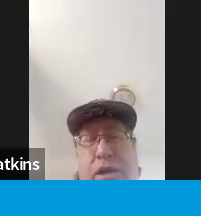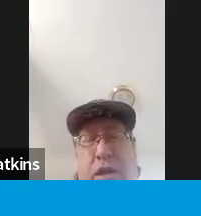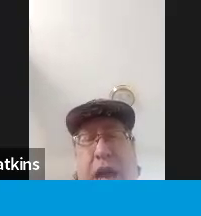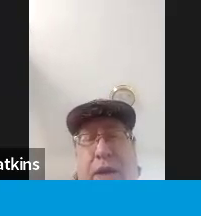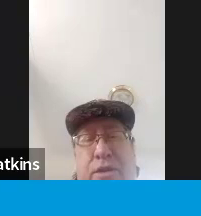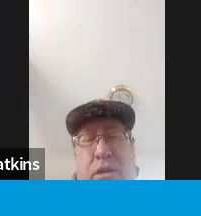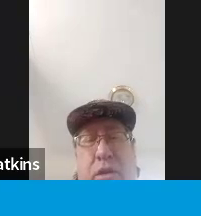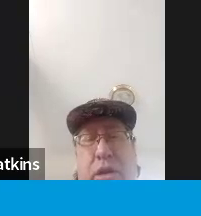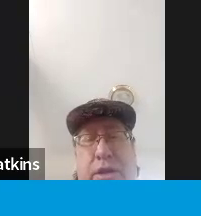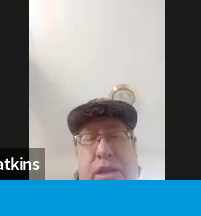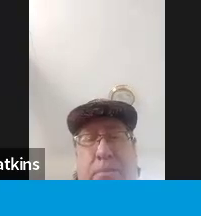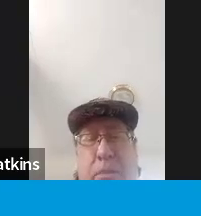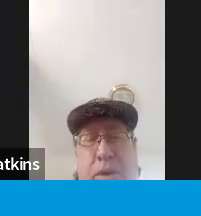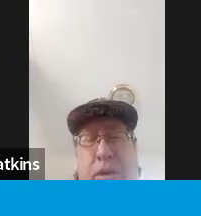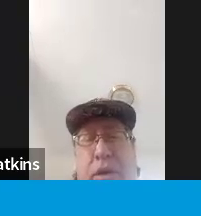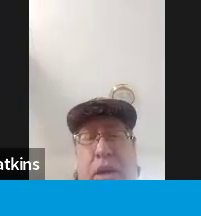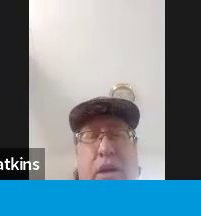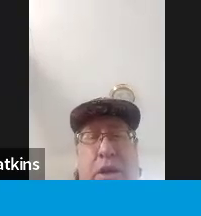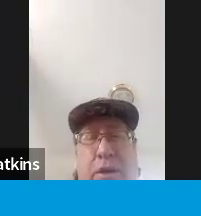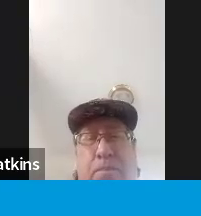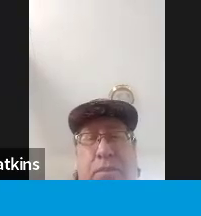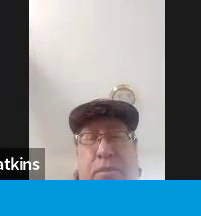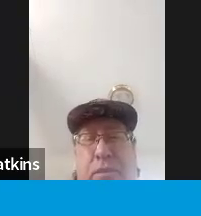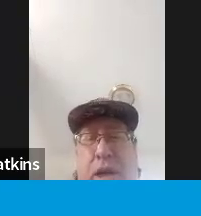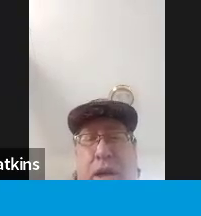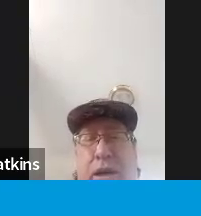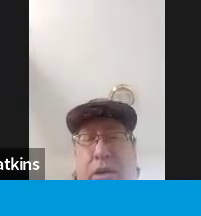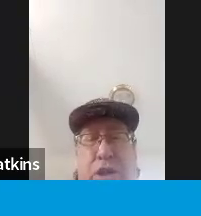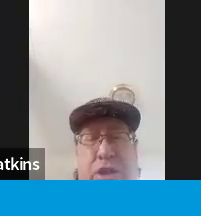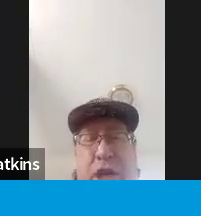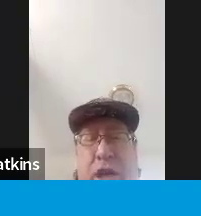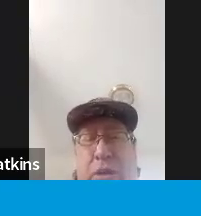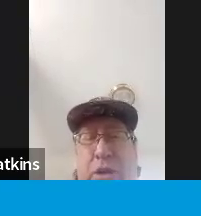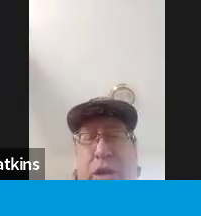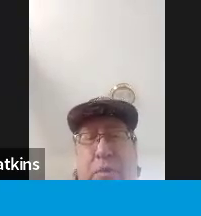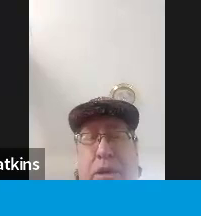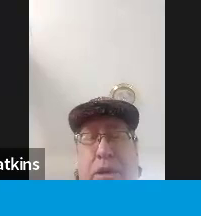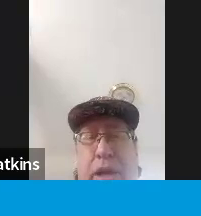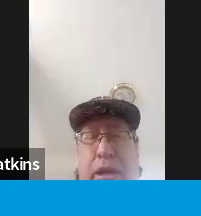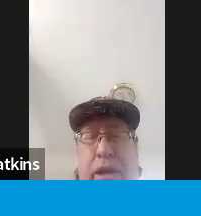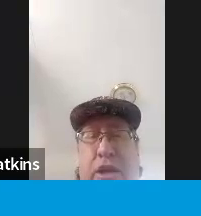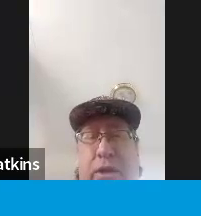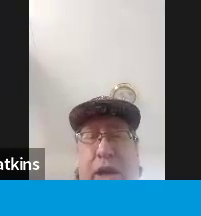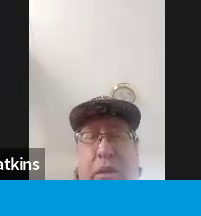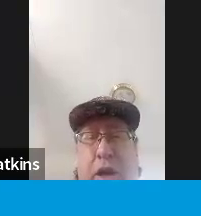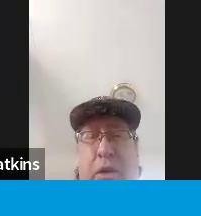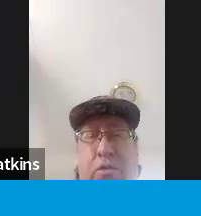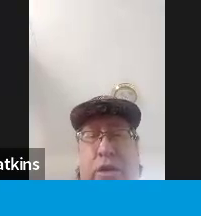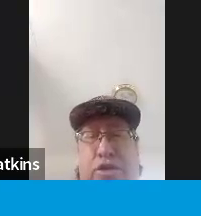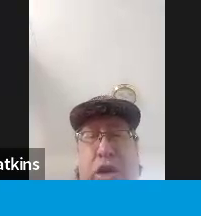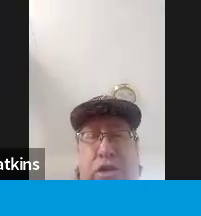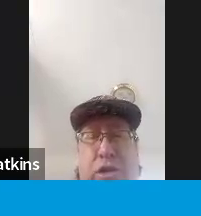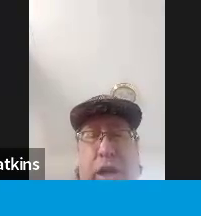all these things after or in September. I mean, I don't know what she's talking about doing, but like, you know, talking